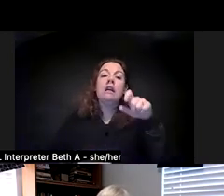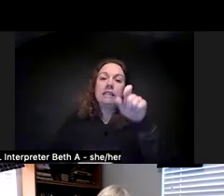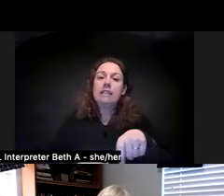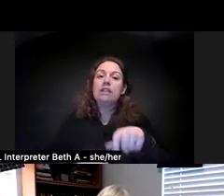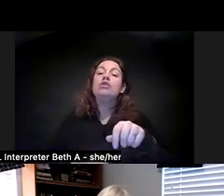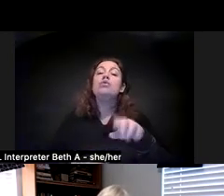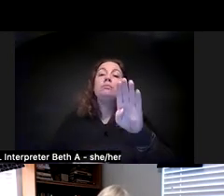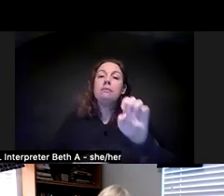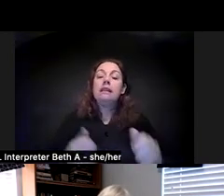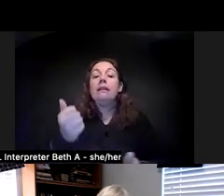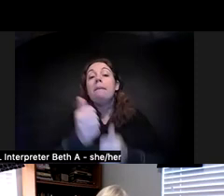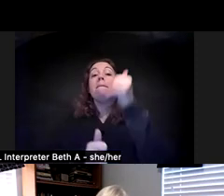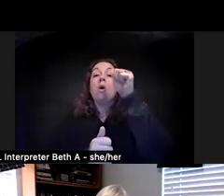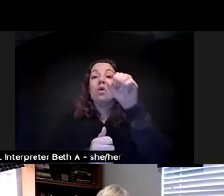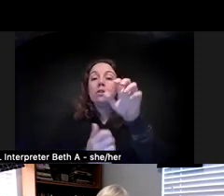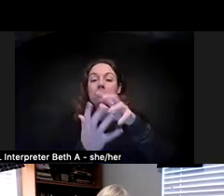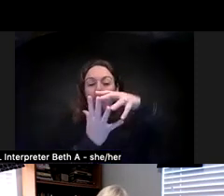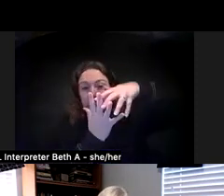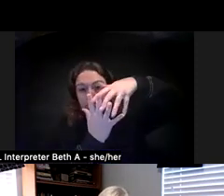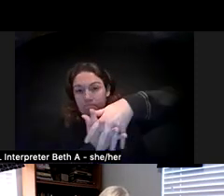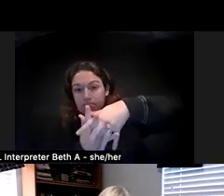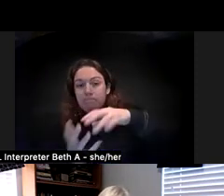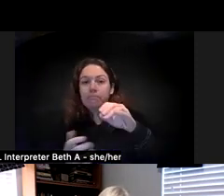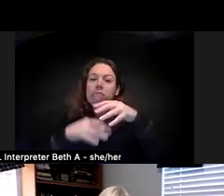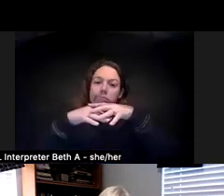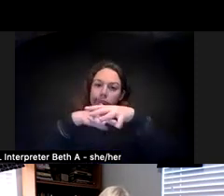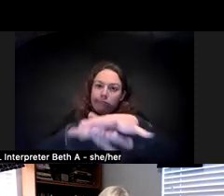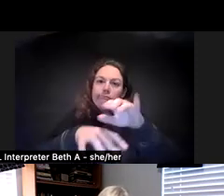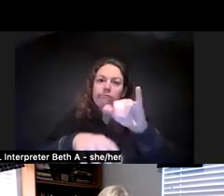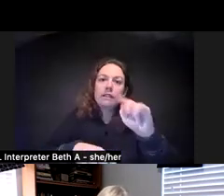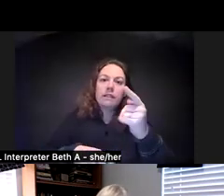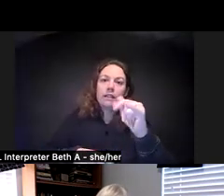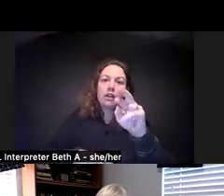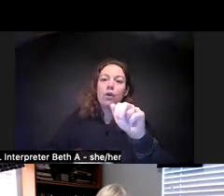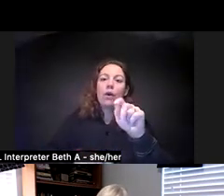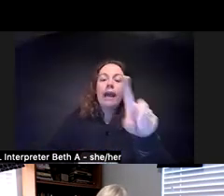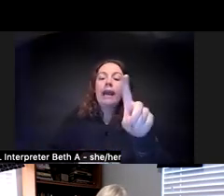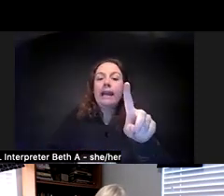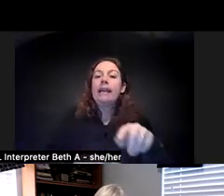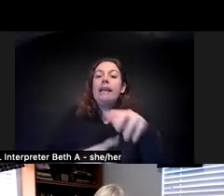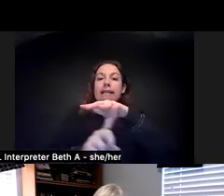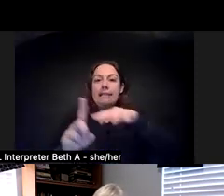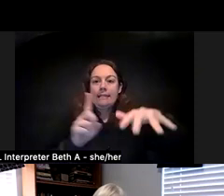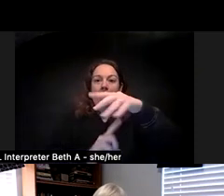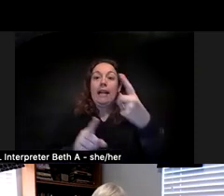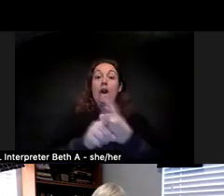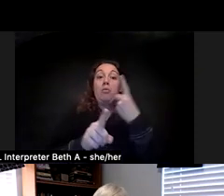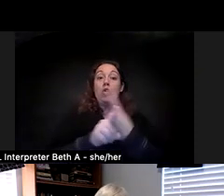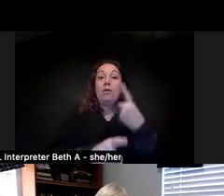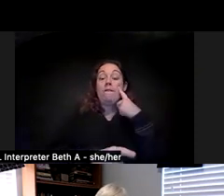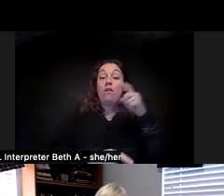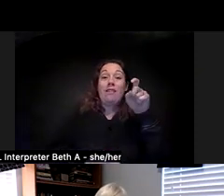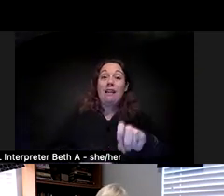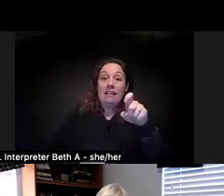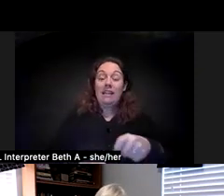They must think in terms of layers and choices for how accessibility is provided, so that, for